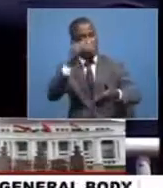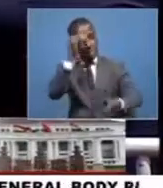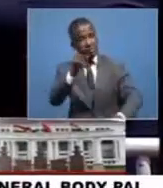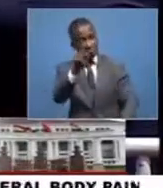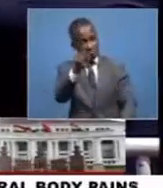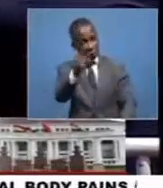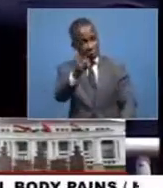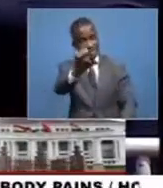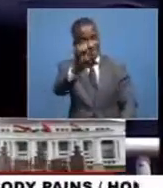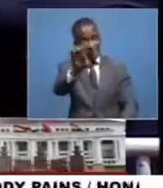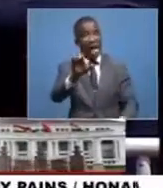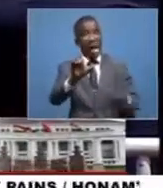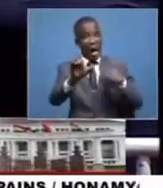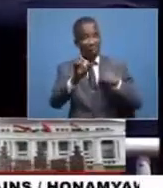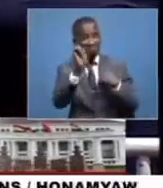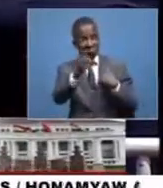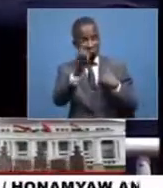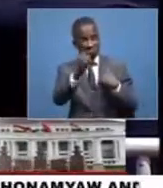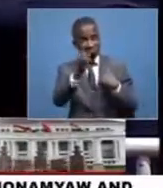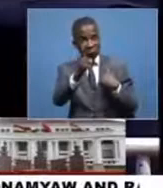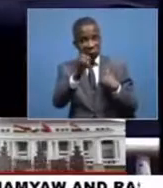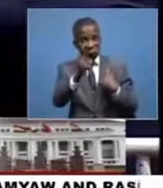EC